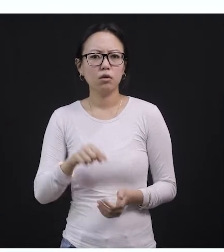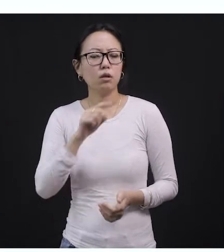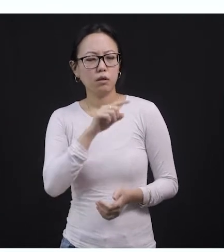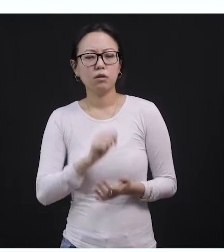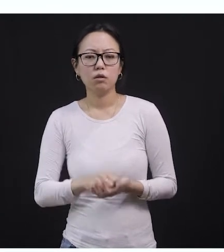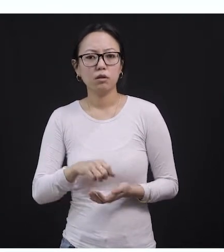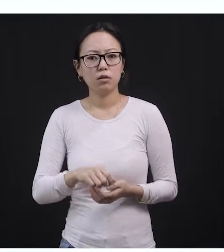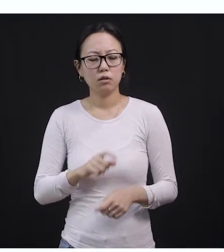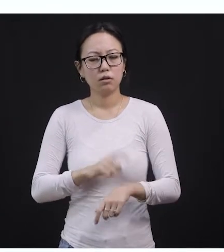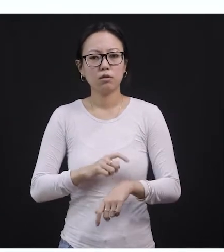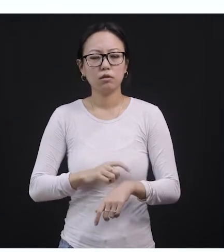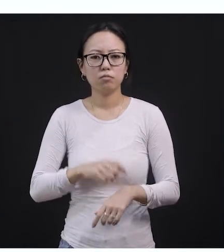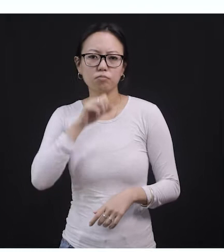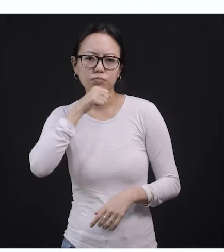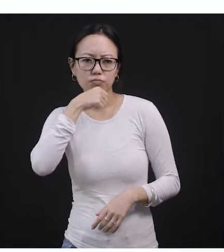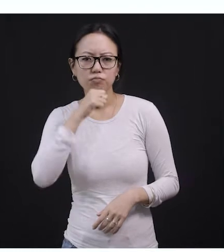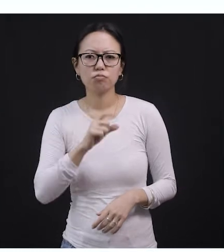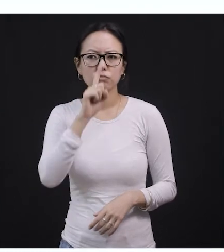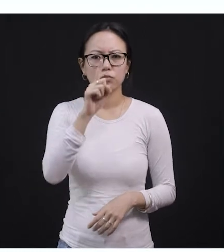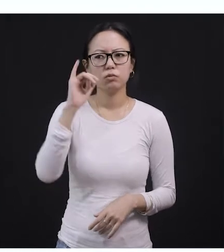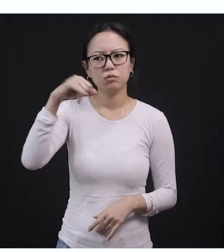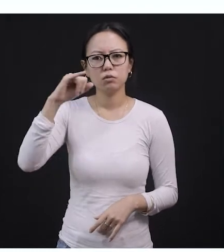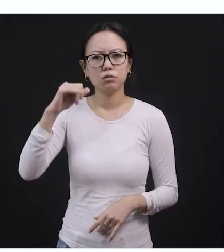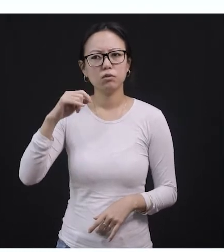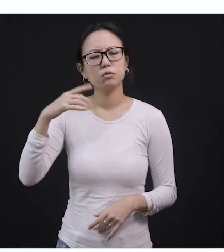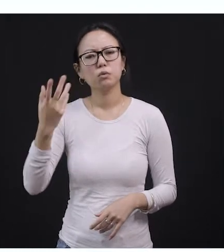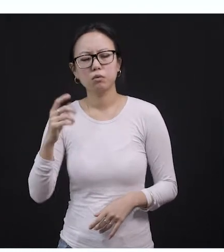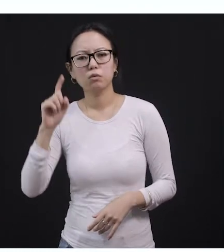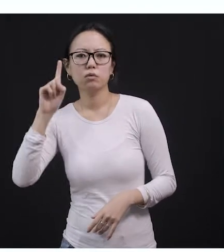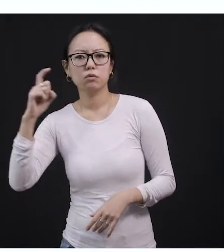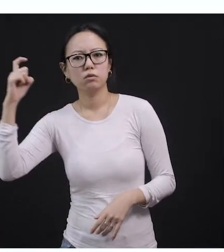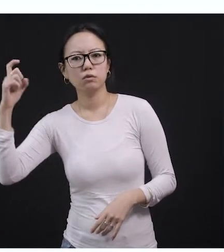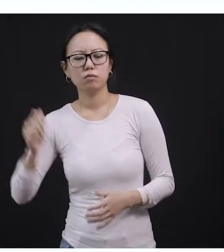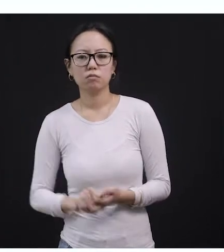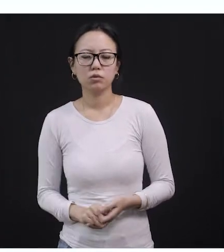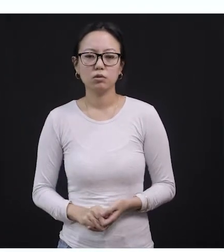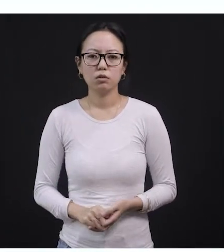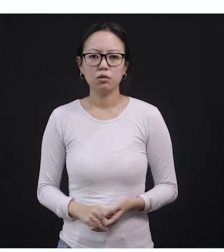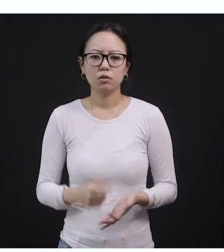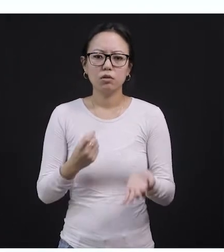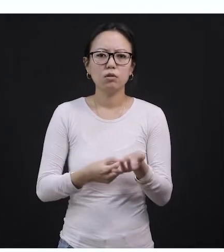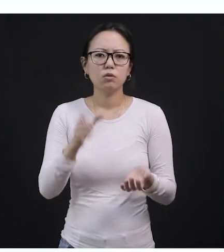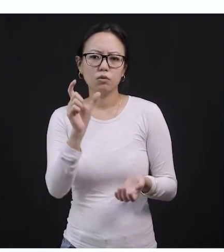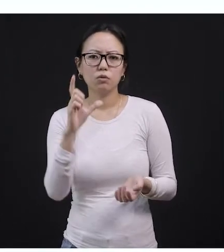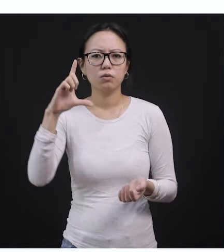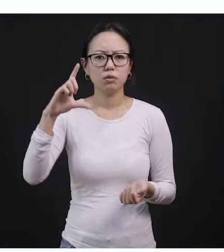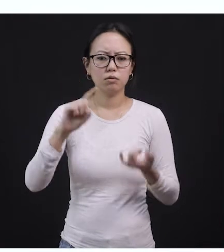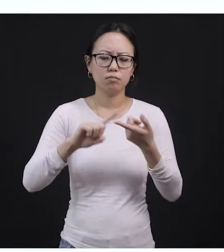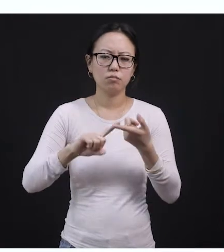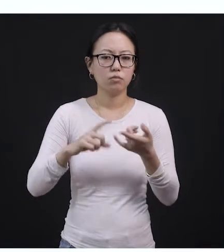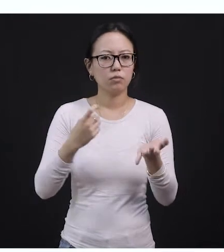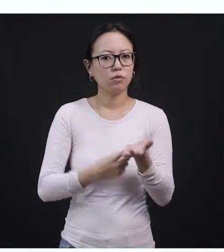very young, right? So he became a ruler at a very young age. All right. So have a look. This